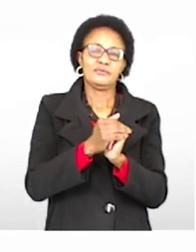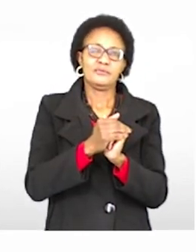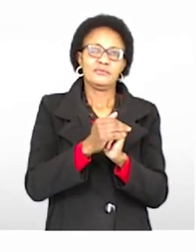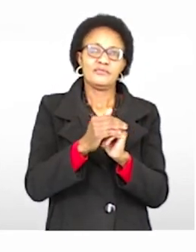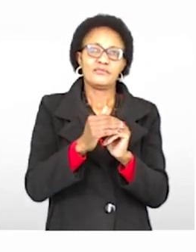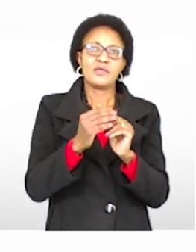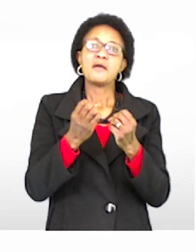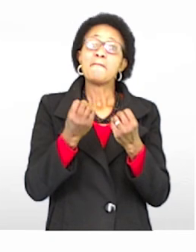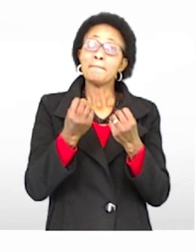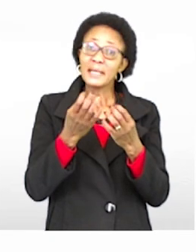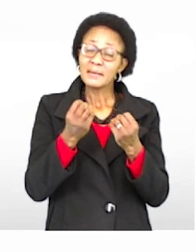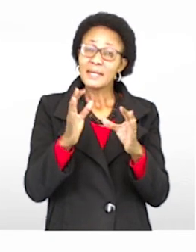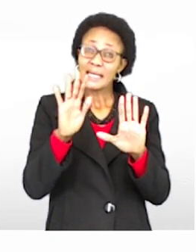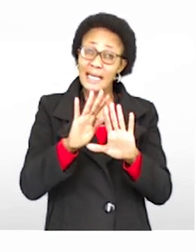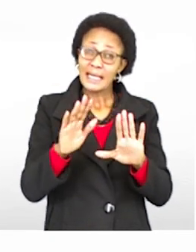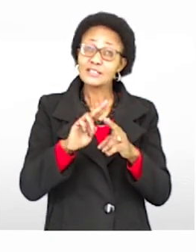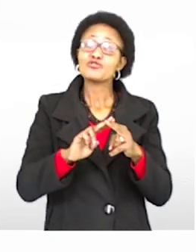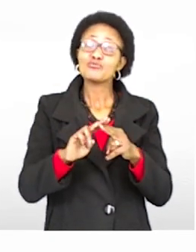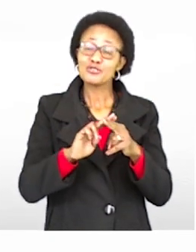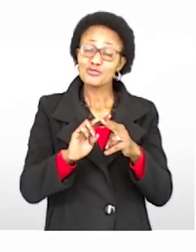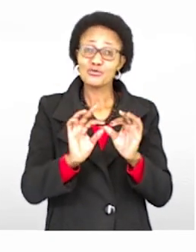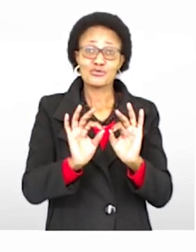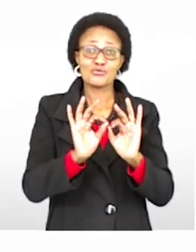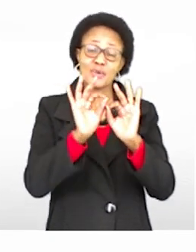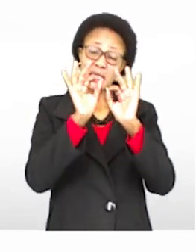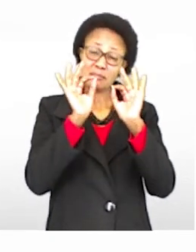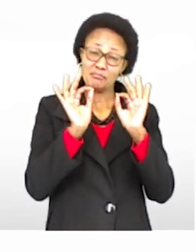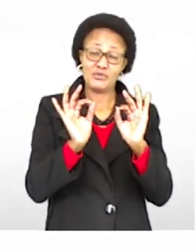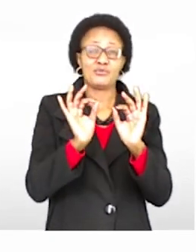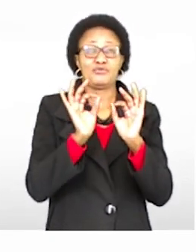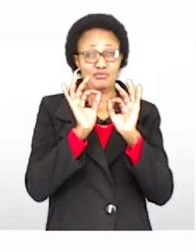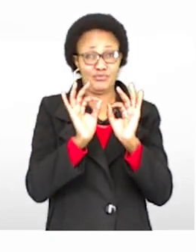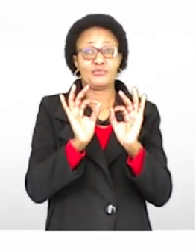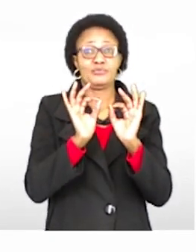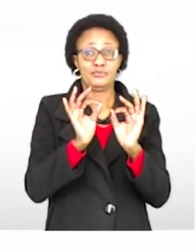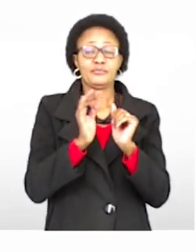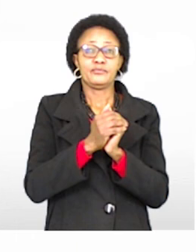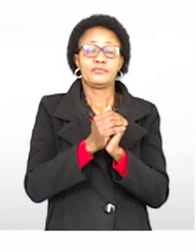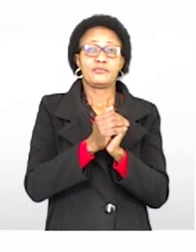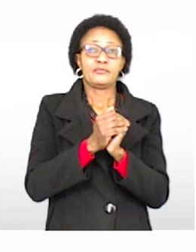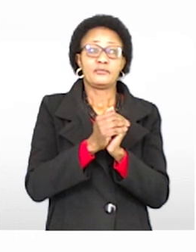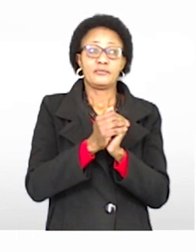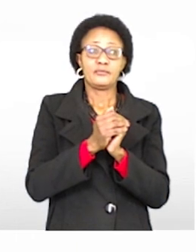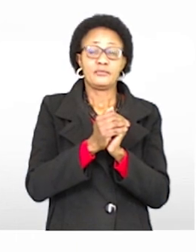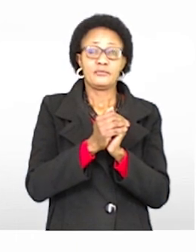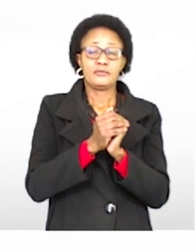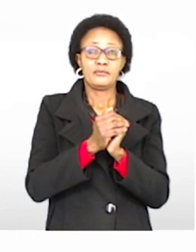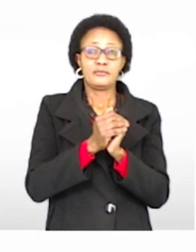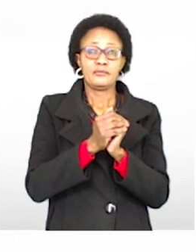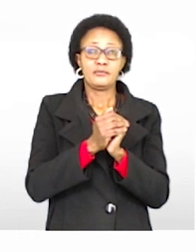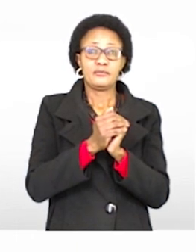many colors as you like and that the color of the first bricks can be different from the